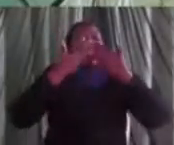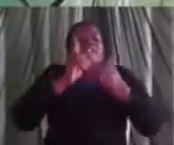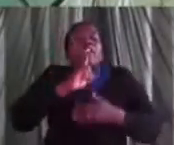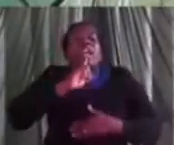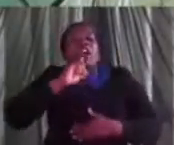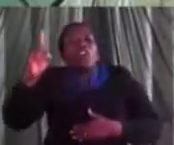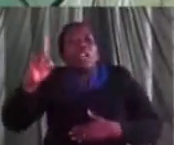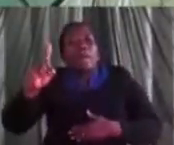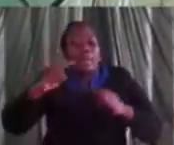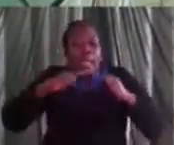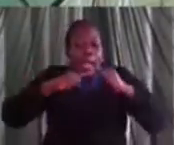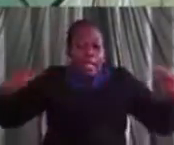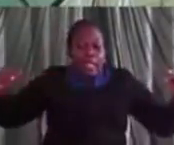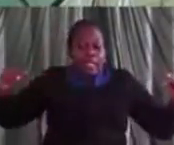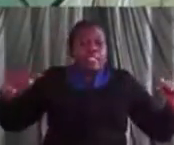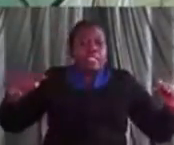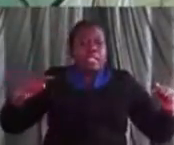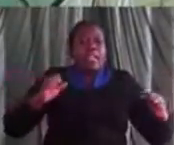against a strike notice.